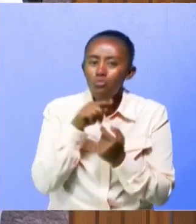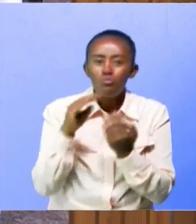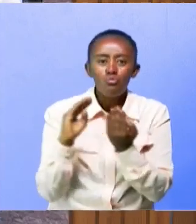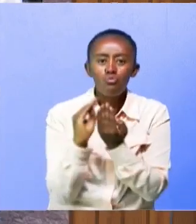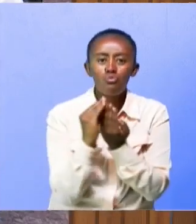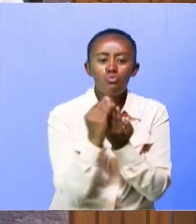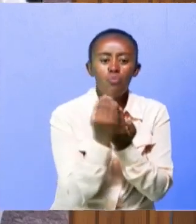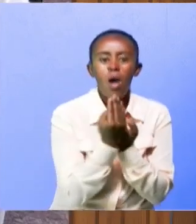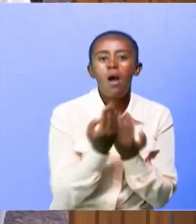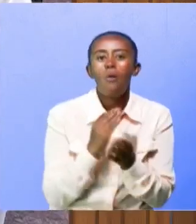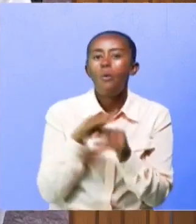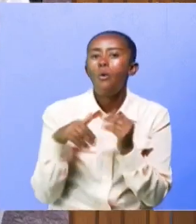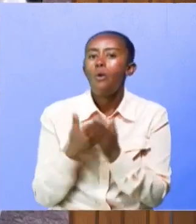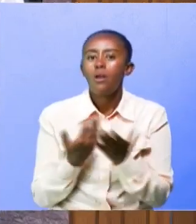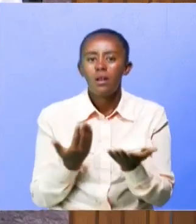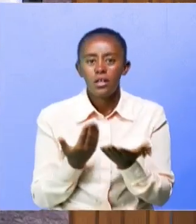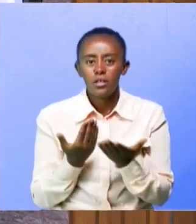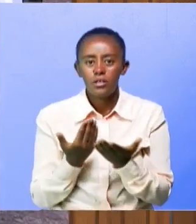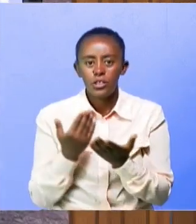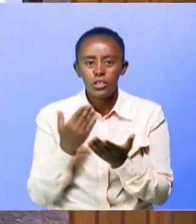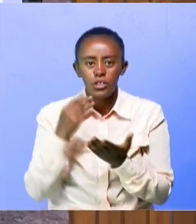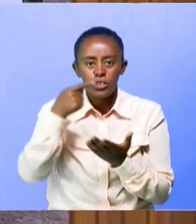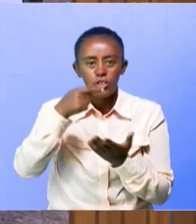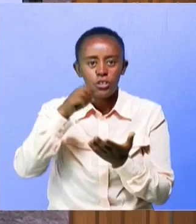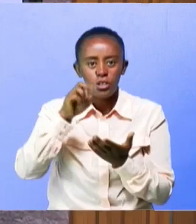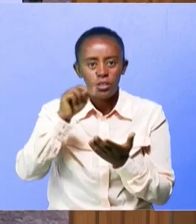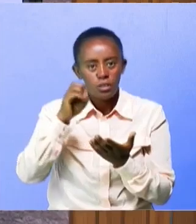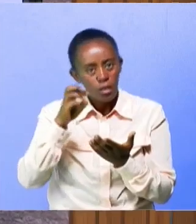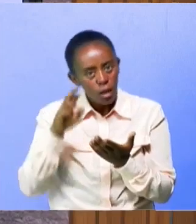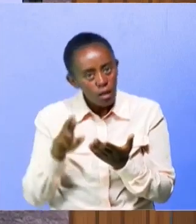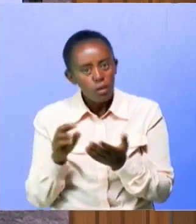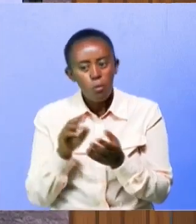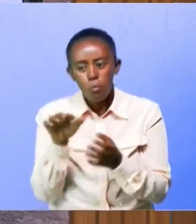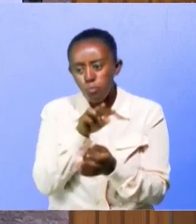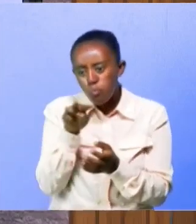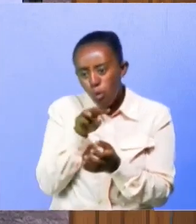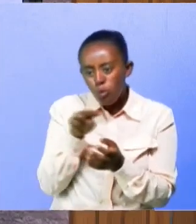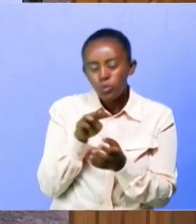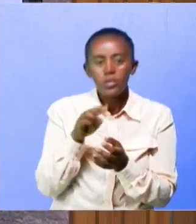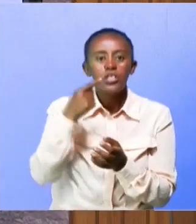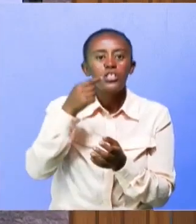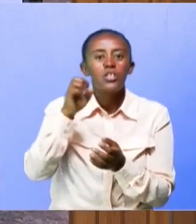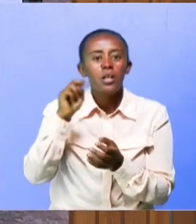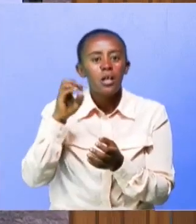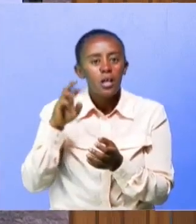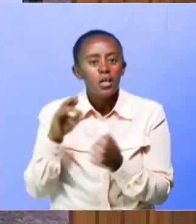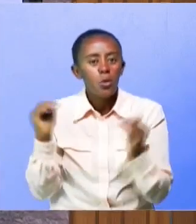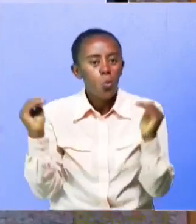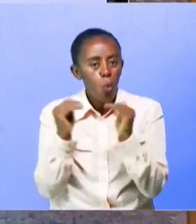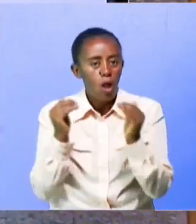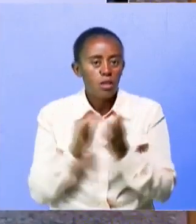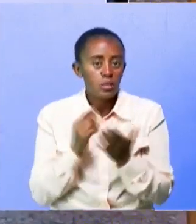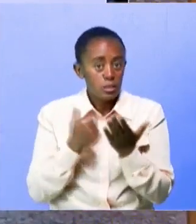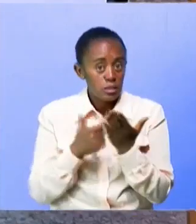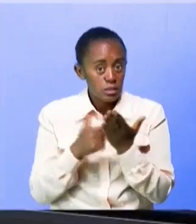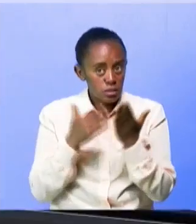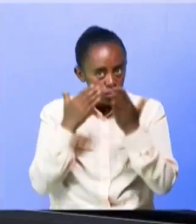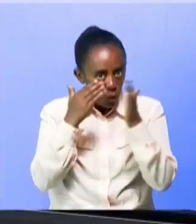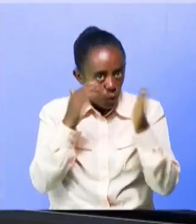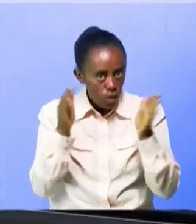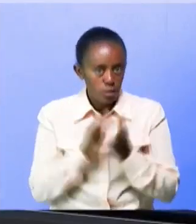all, gender, or both gender equally. This is aware, knowledge,